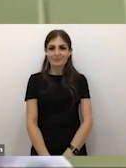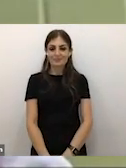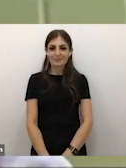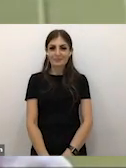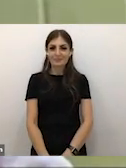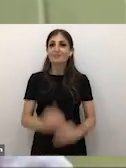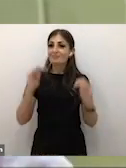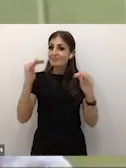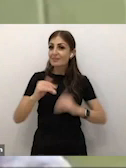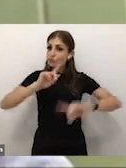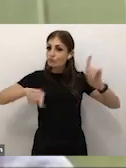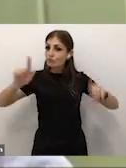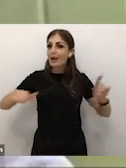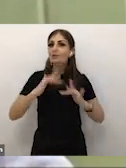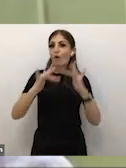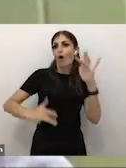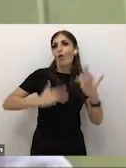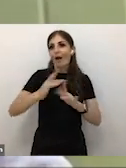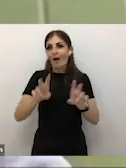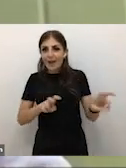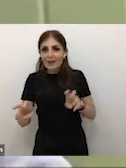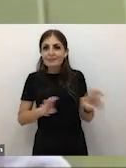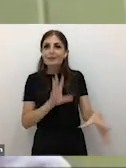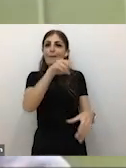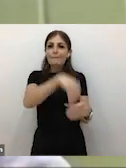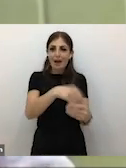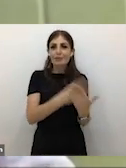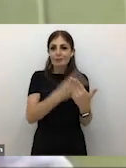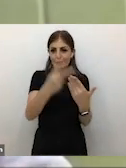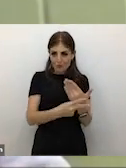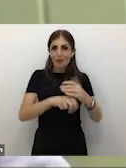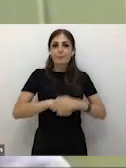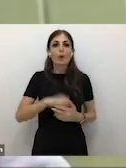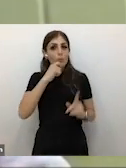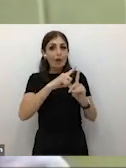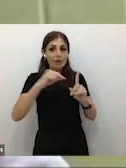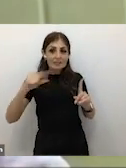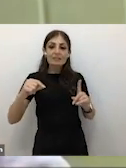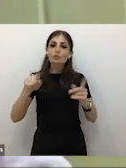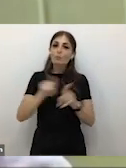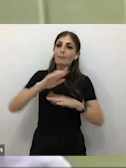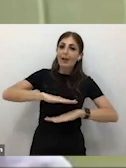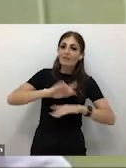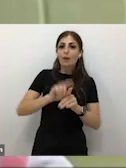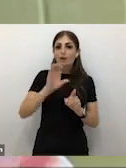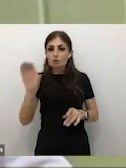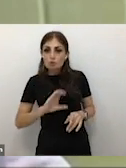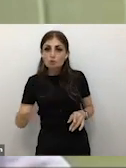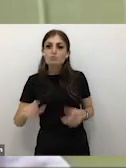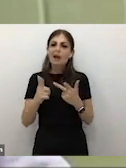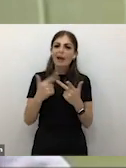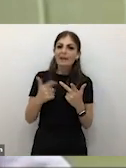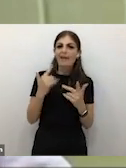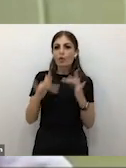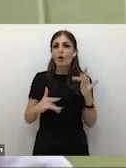So then we have a range of online activities that will be part of the program, and these will take place on digital platforms like Zoom and other platforms